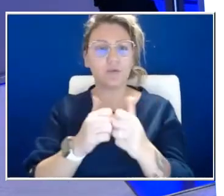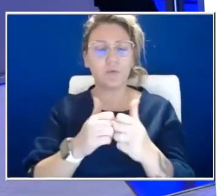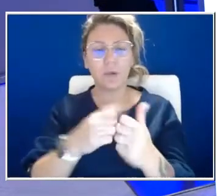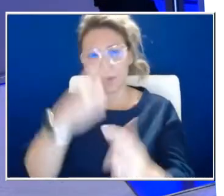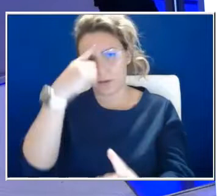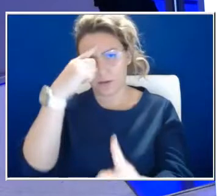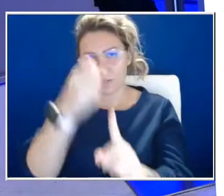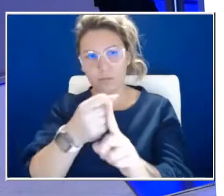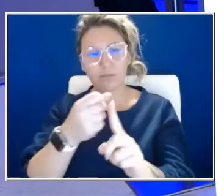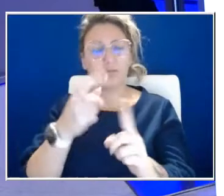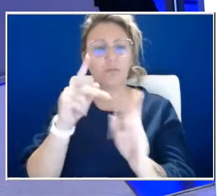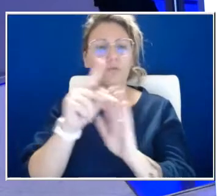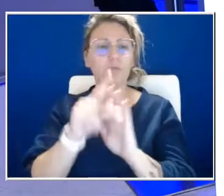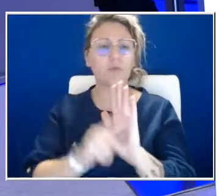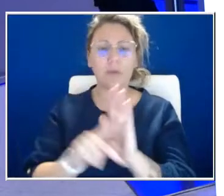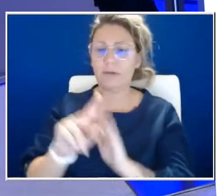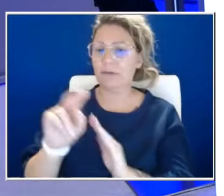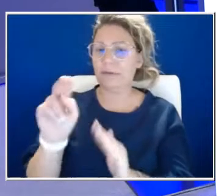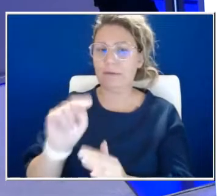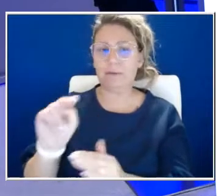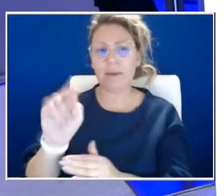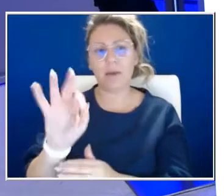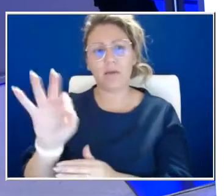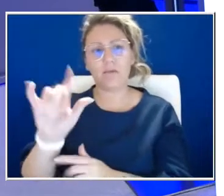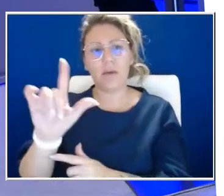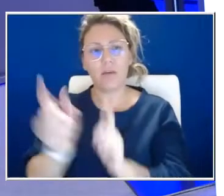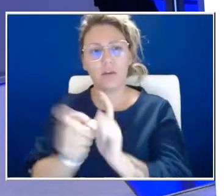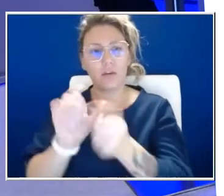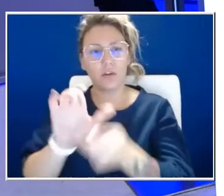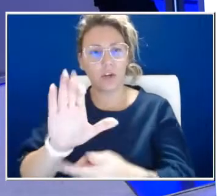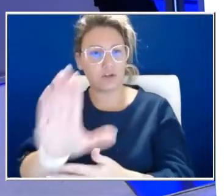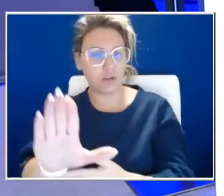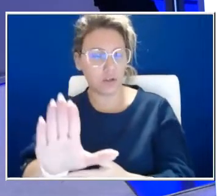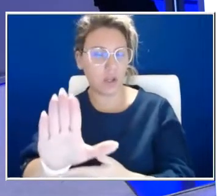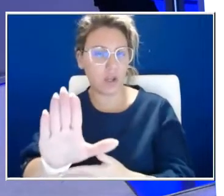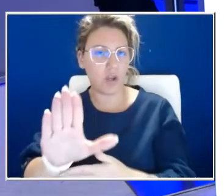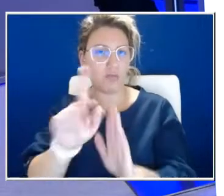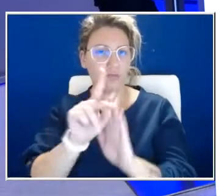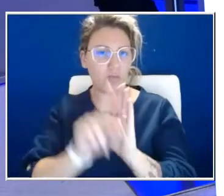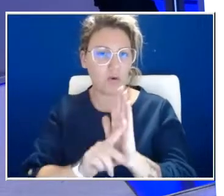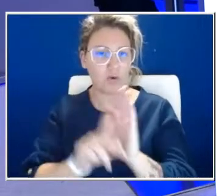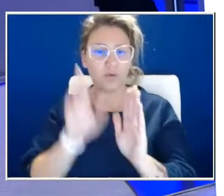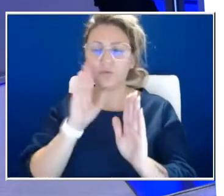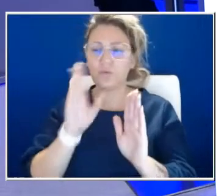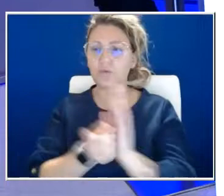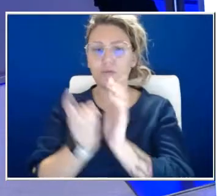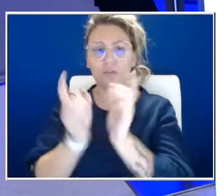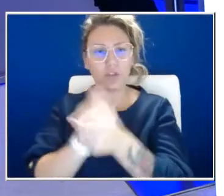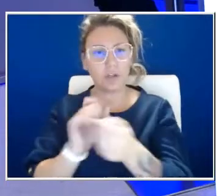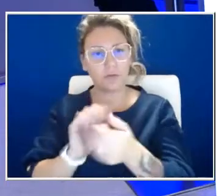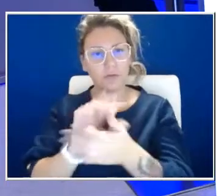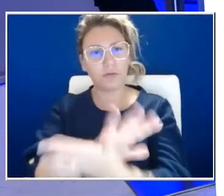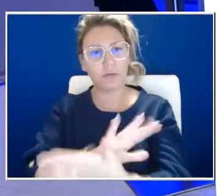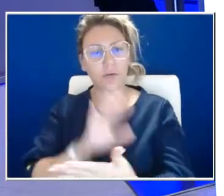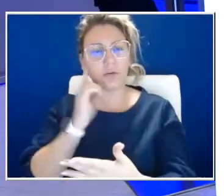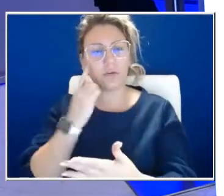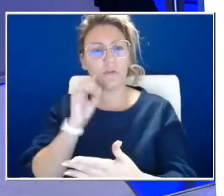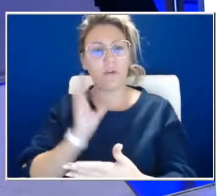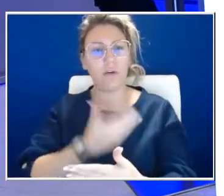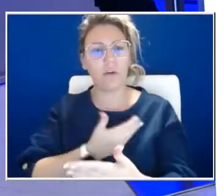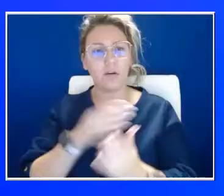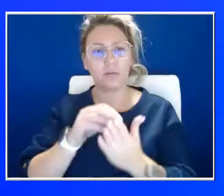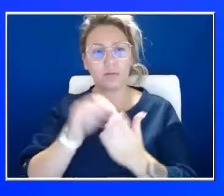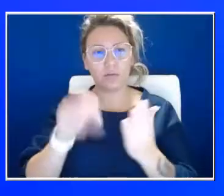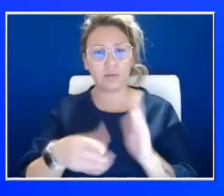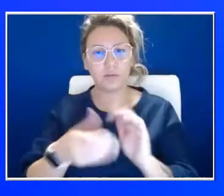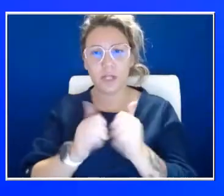the NFL recently changed their protocols due to concussion, but will that change cause any changes for our student athletes? You know,